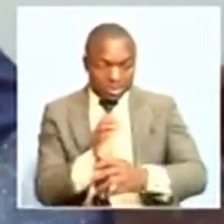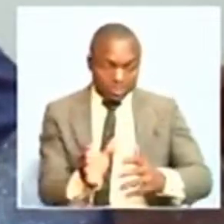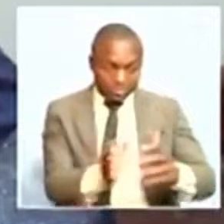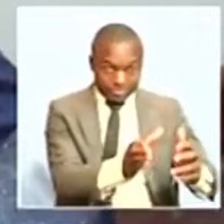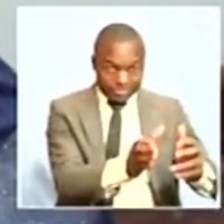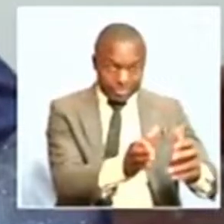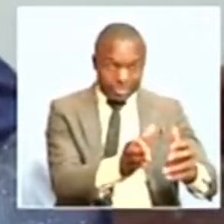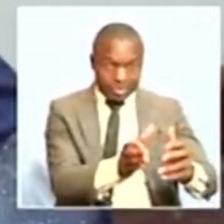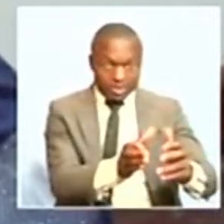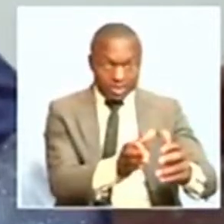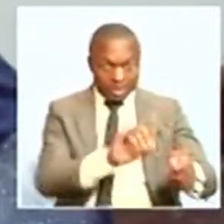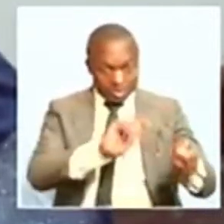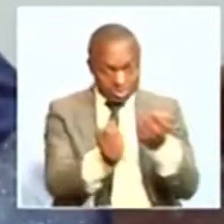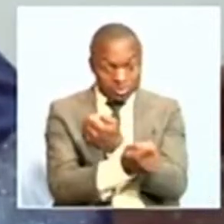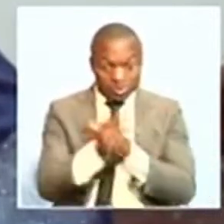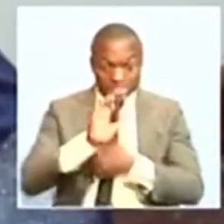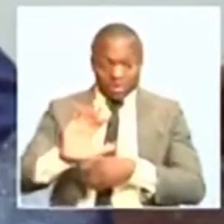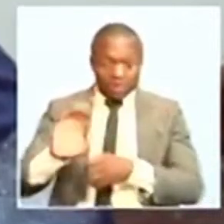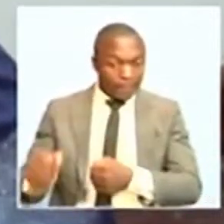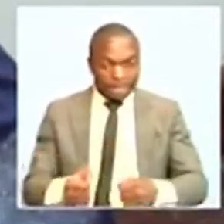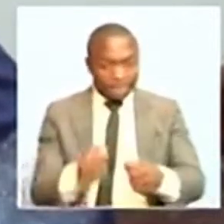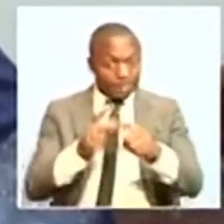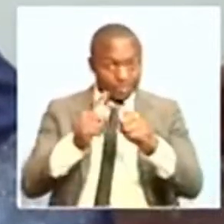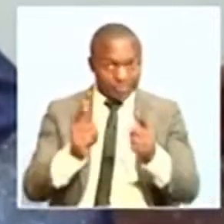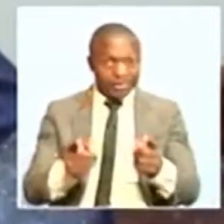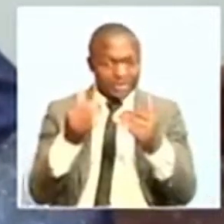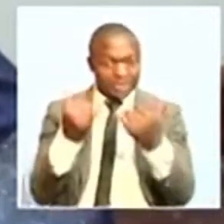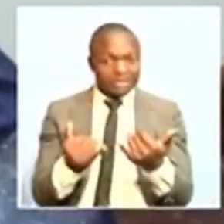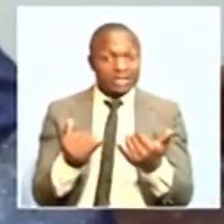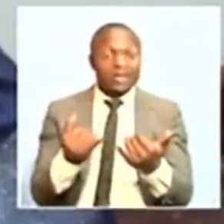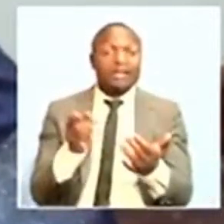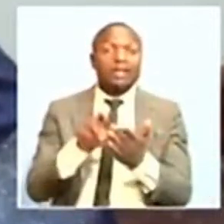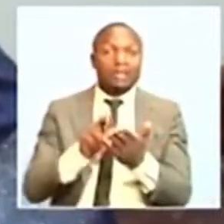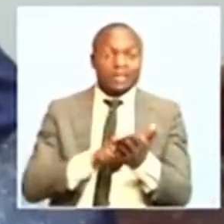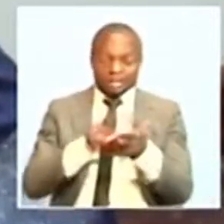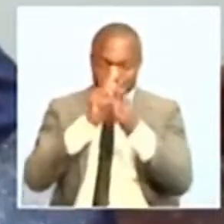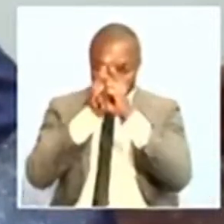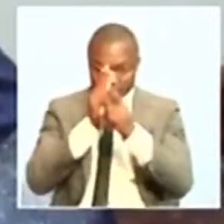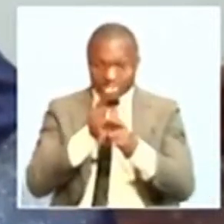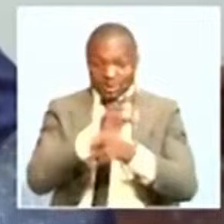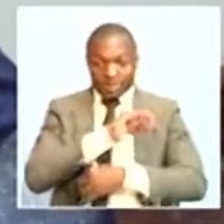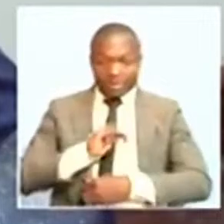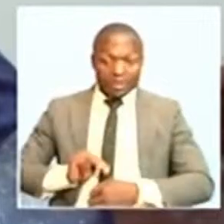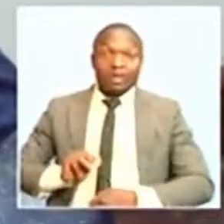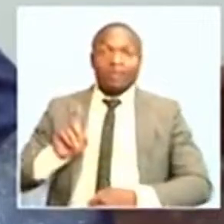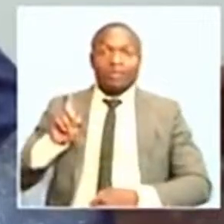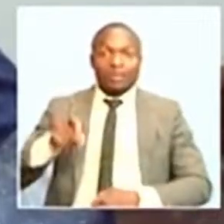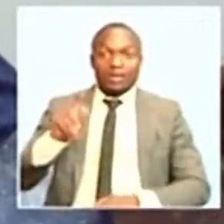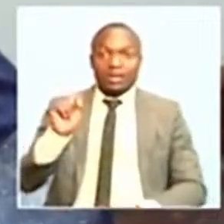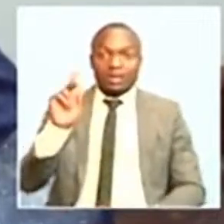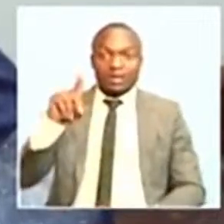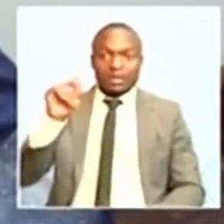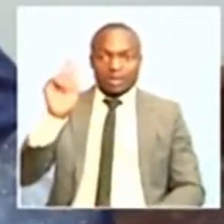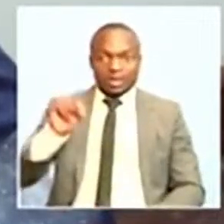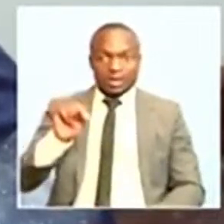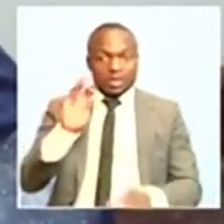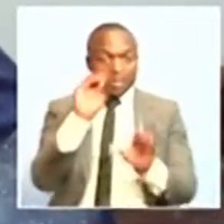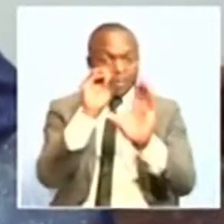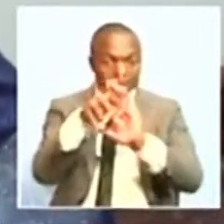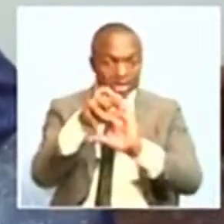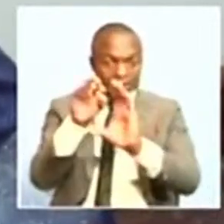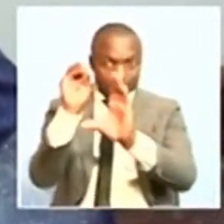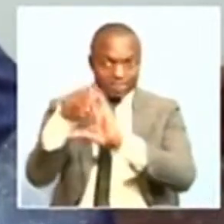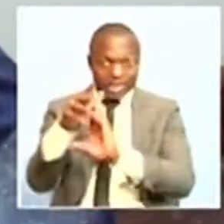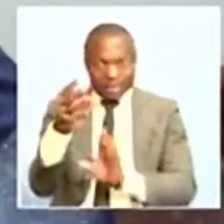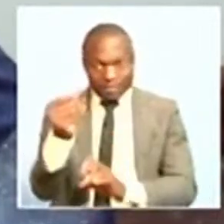their systems, but currently as it stands, even the requirement that the Honourable Member cited of a requirement of a tip-in when remitting, then